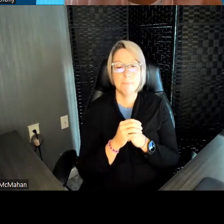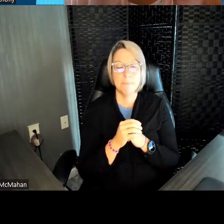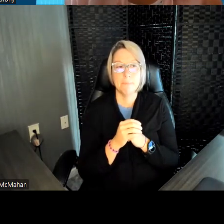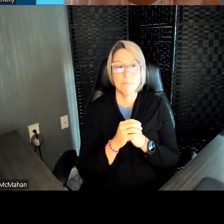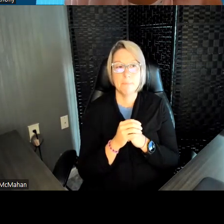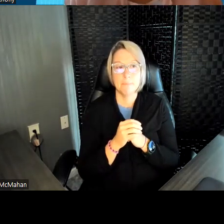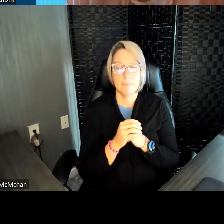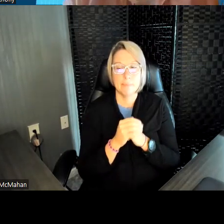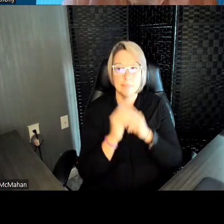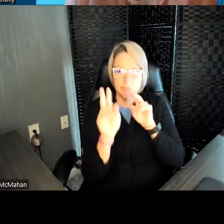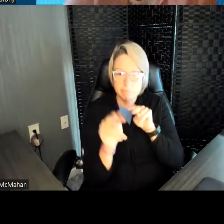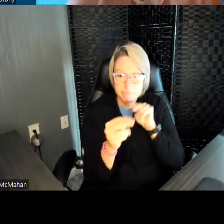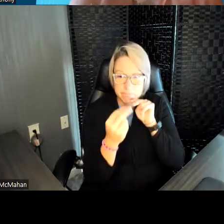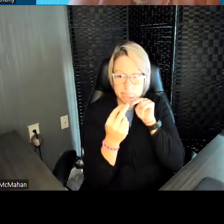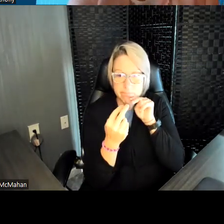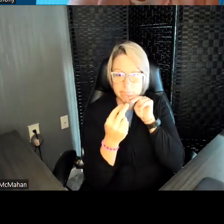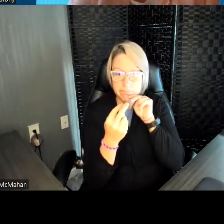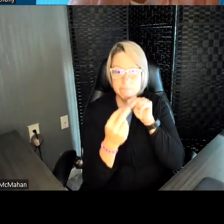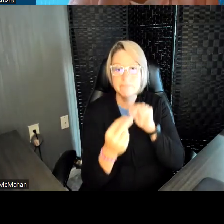Looking at them in the eye.